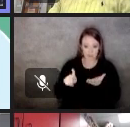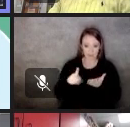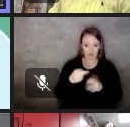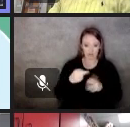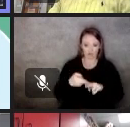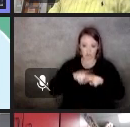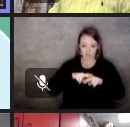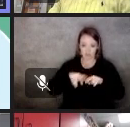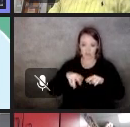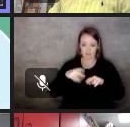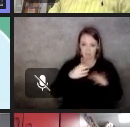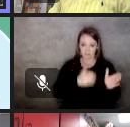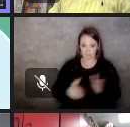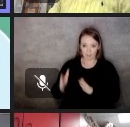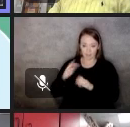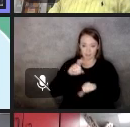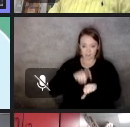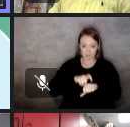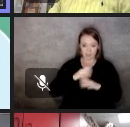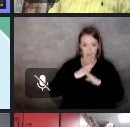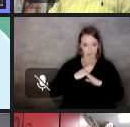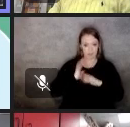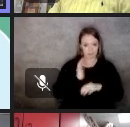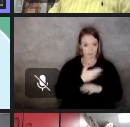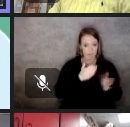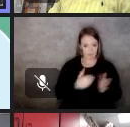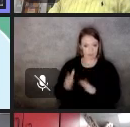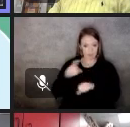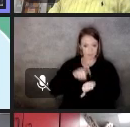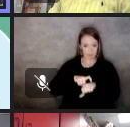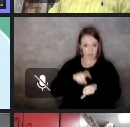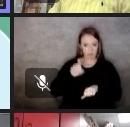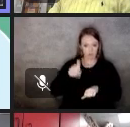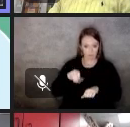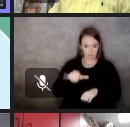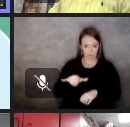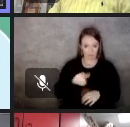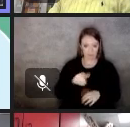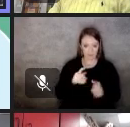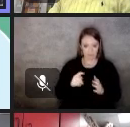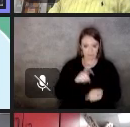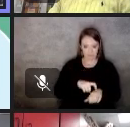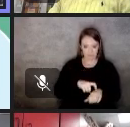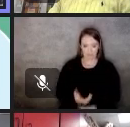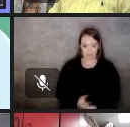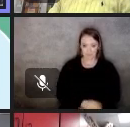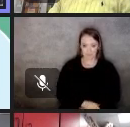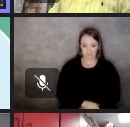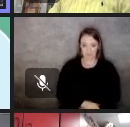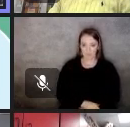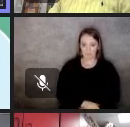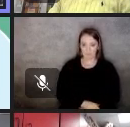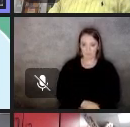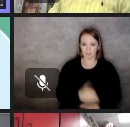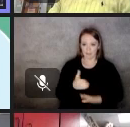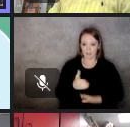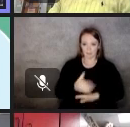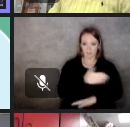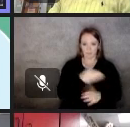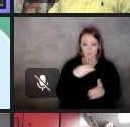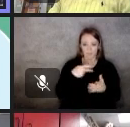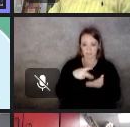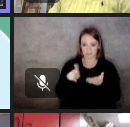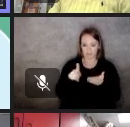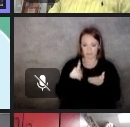planning time, I think, needs to be how we discuss that as well. Improving salaries is clearly something that's not going to happen with this group of legislators in